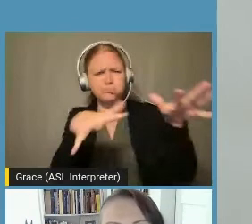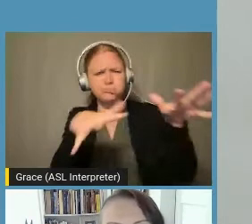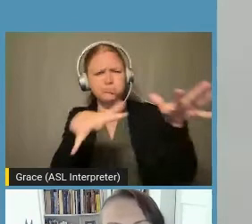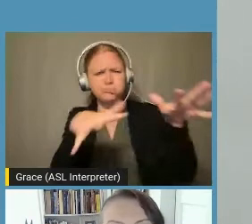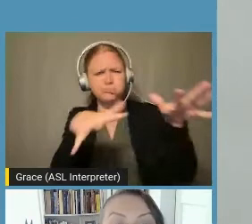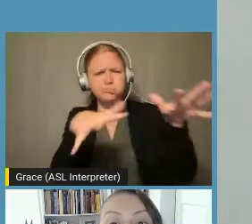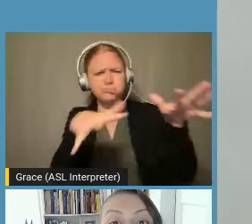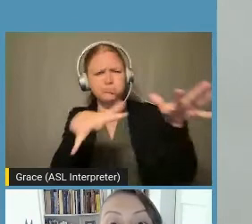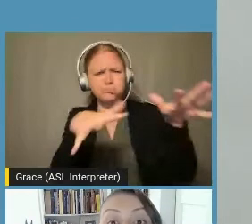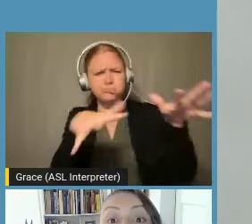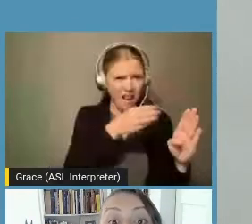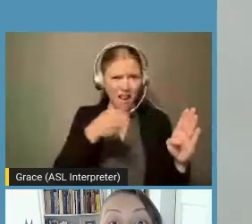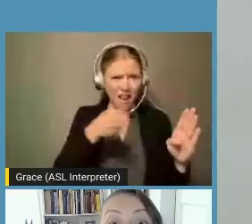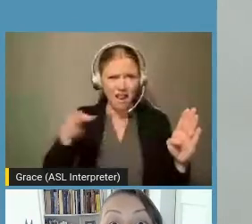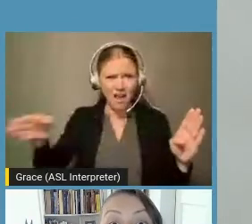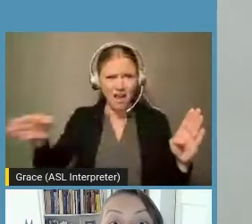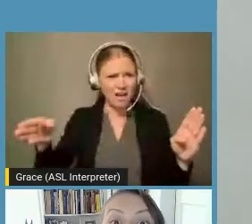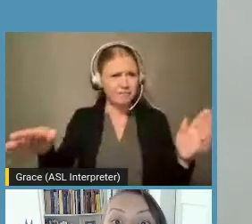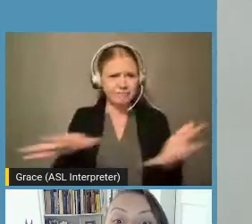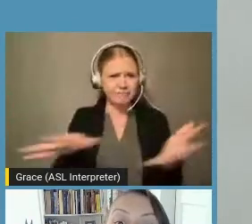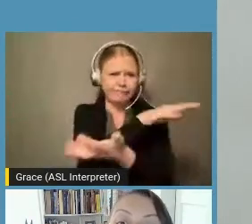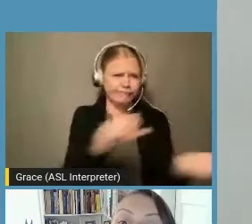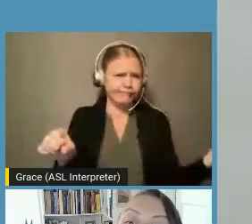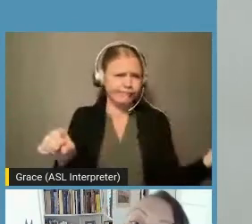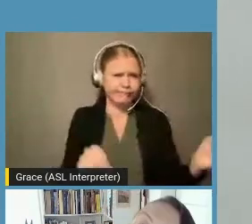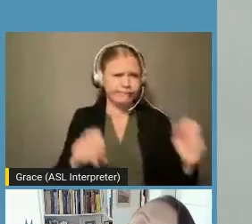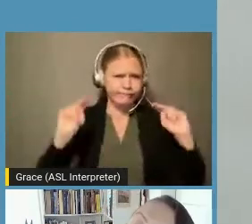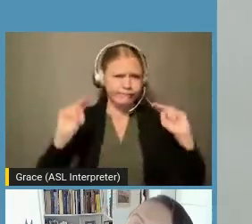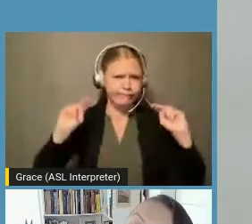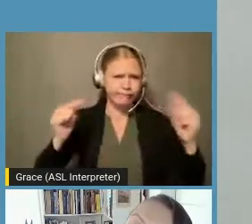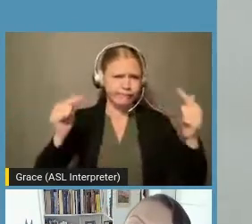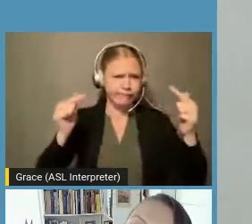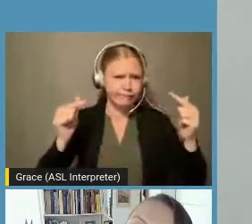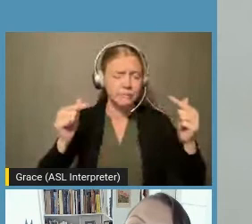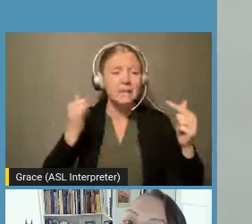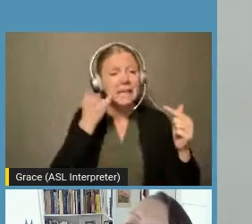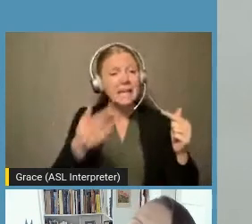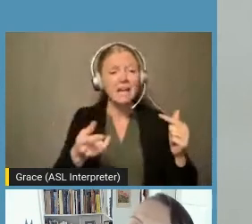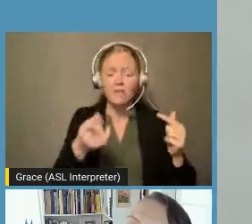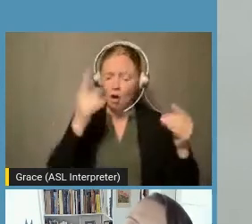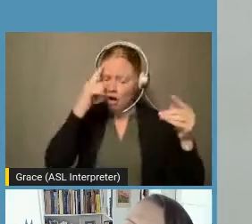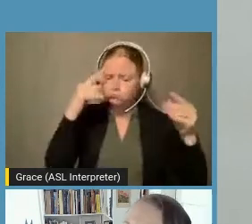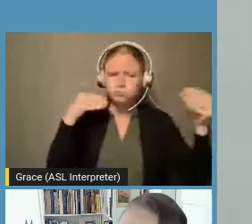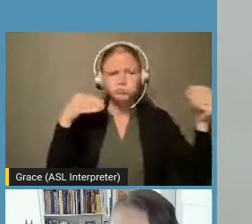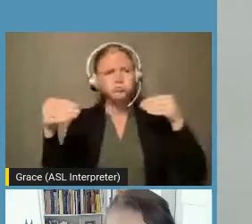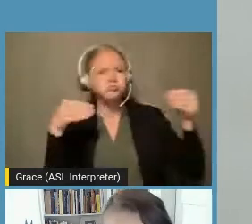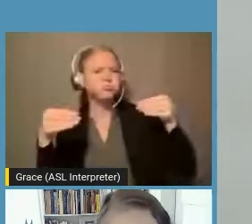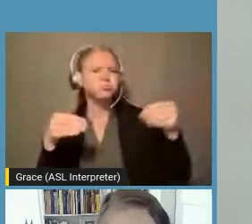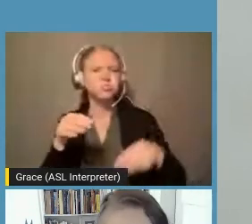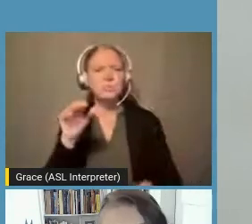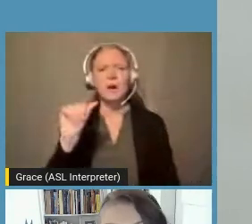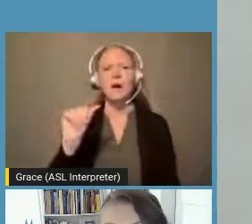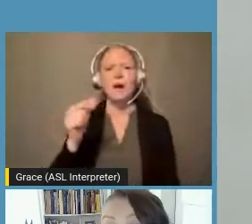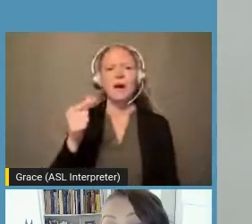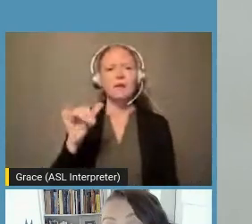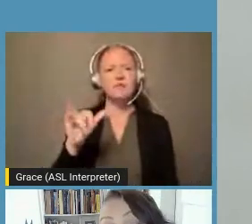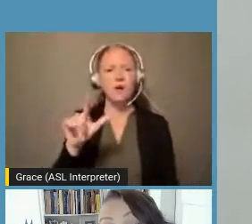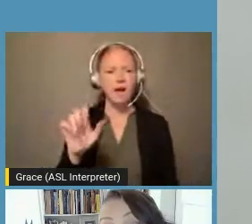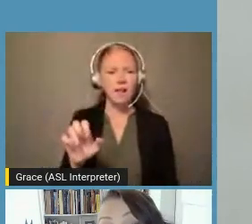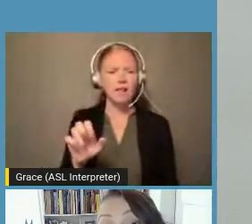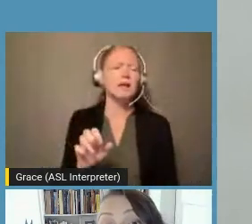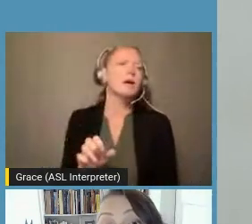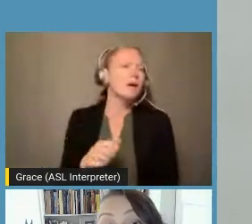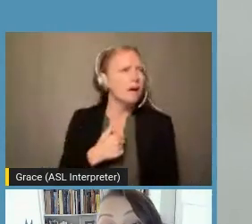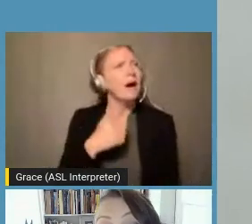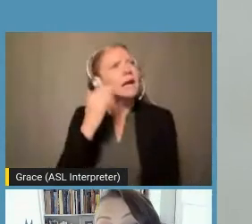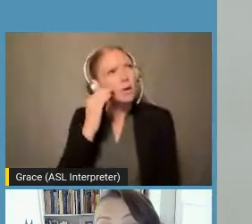could be wiped out, irrelevant. But if you have a more agile mindset, you say, okay, well, I know the project is going to have these